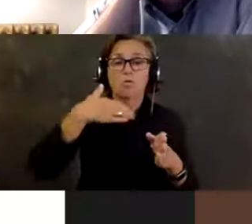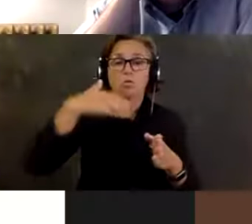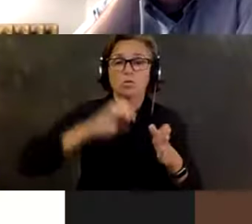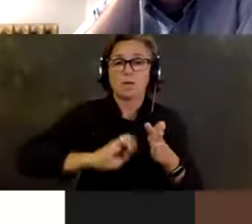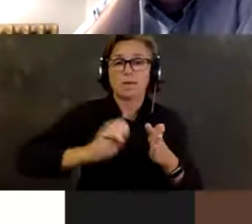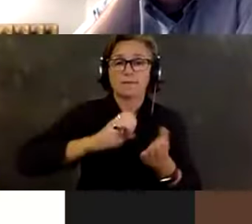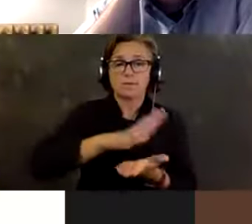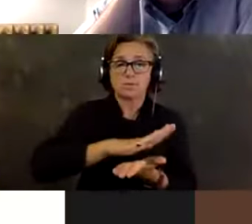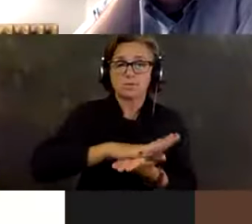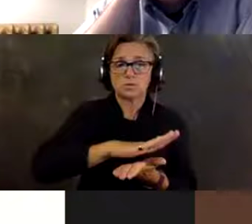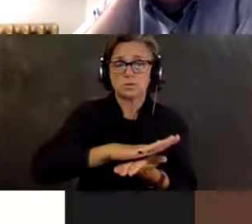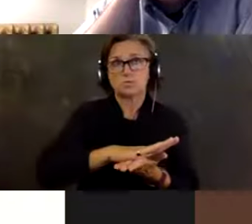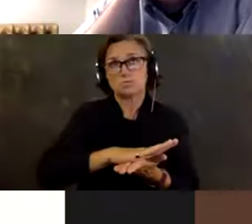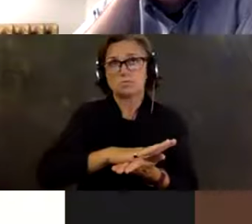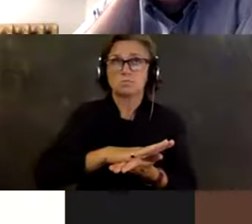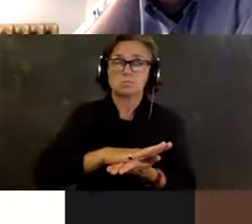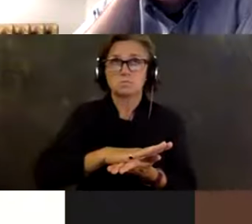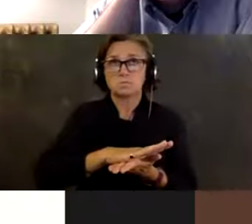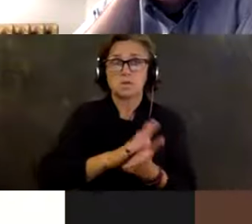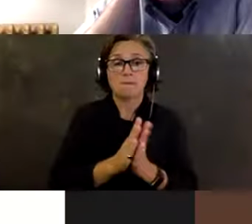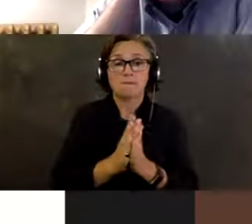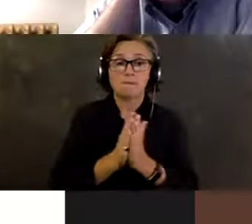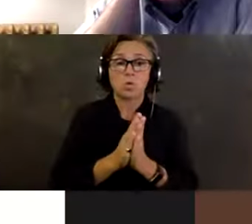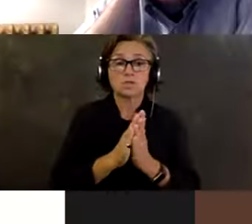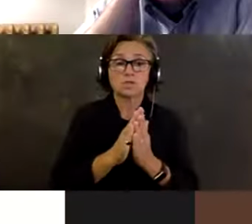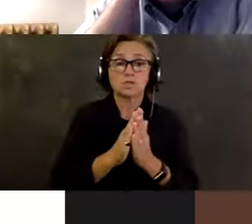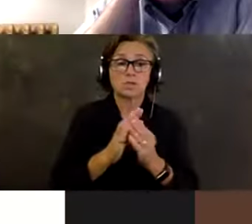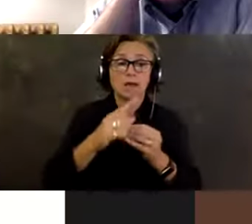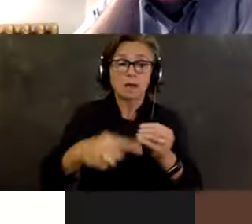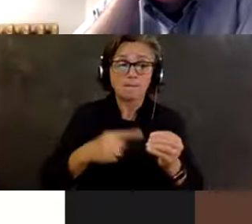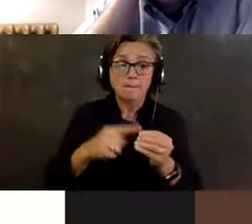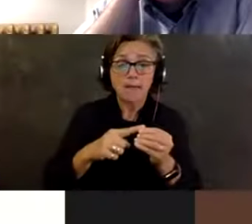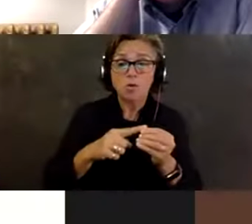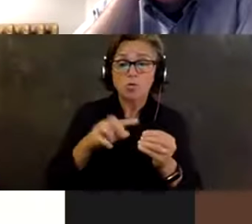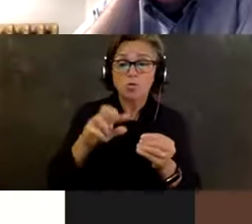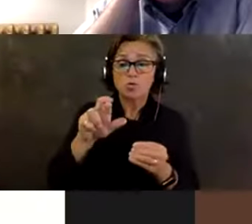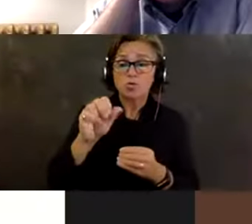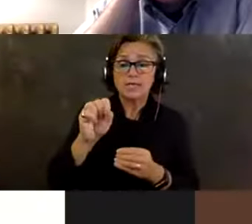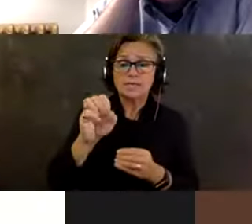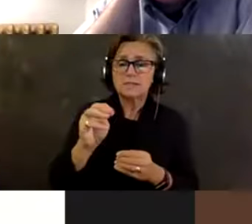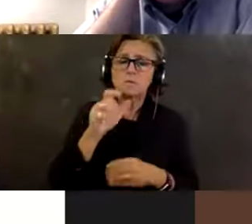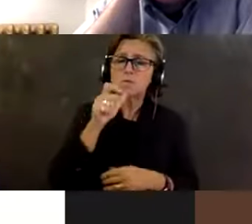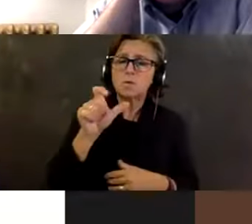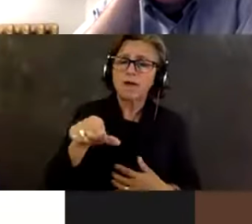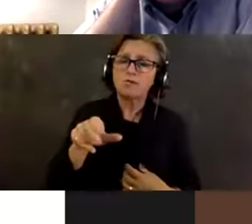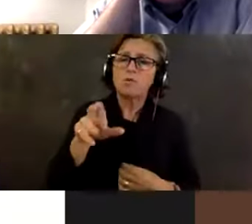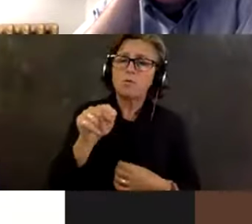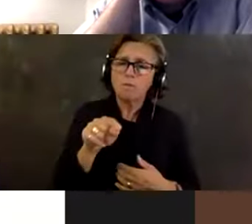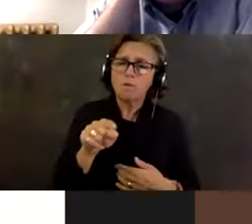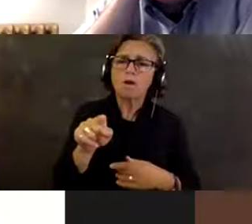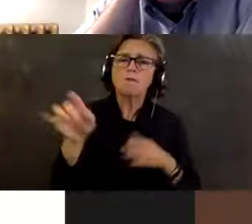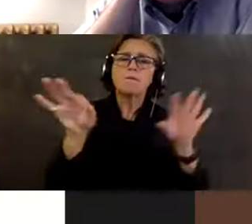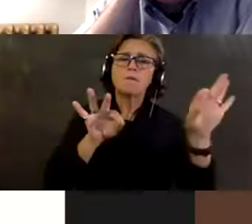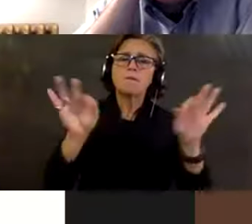would say they don't necessarily have to be books about racism or anti-racism. I would say you want to find books that